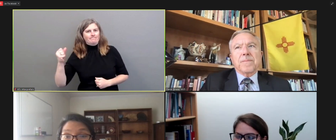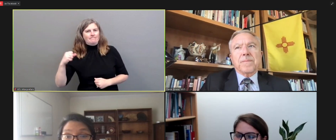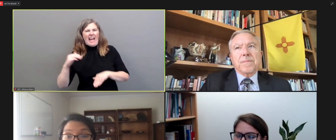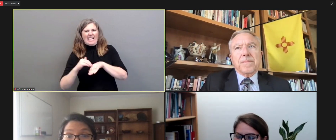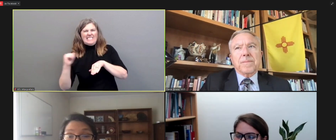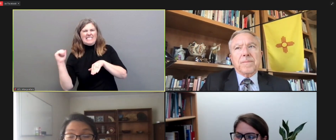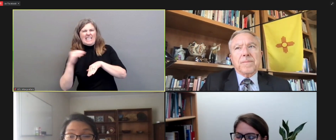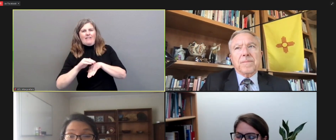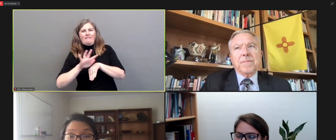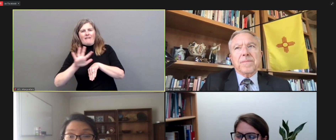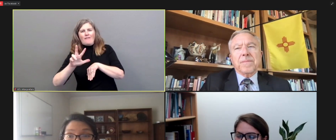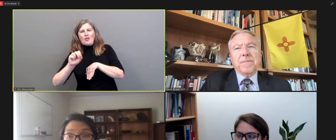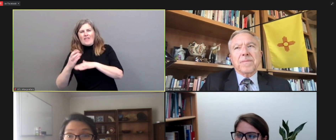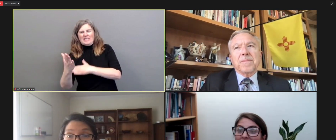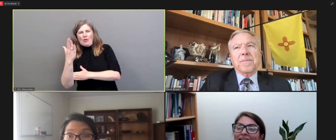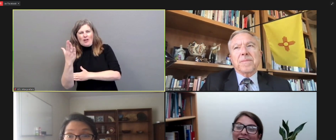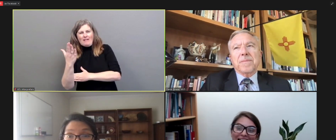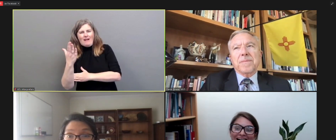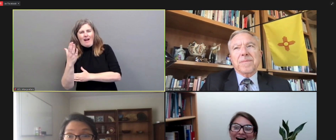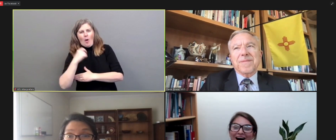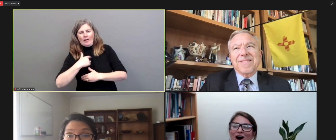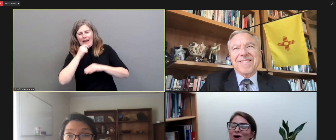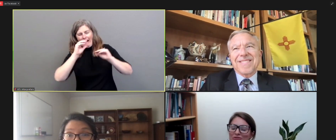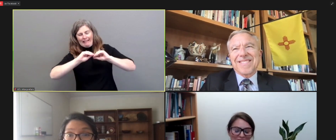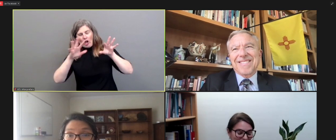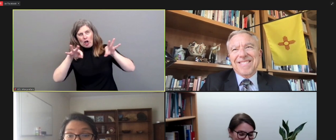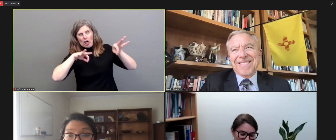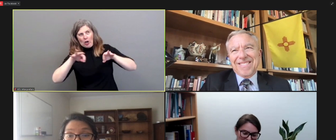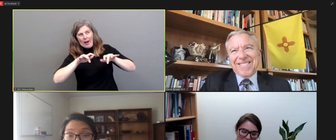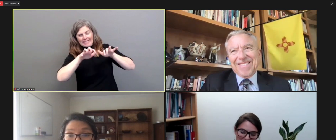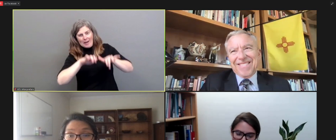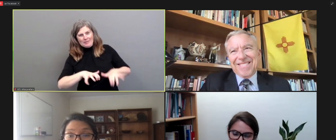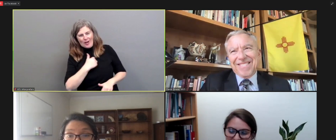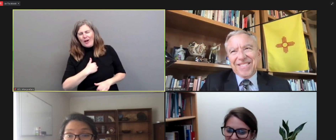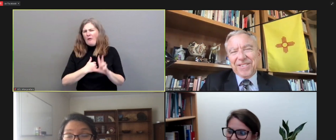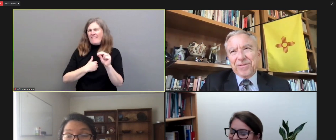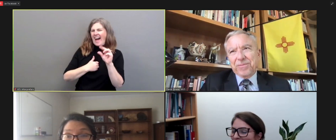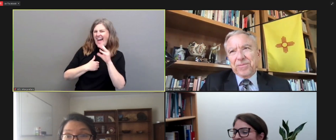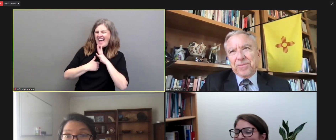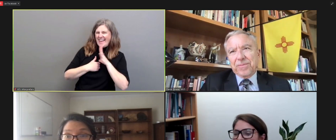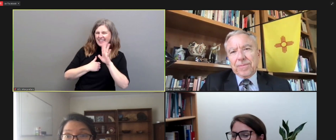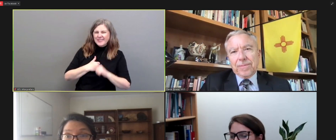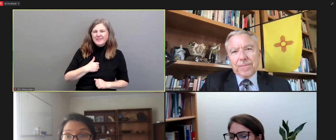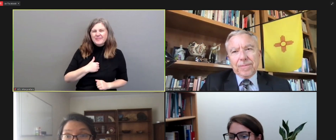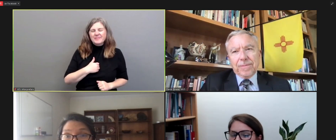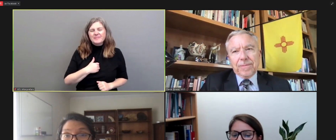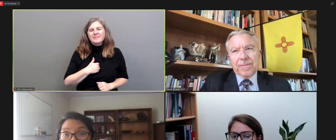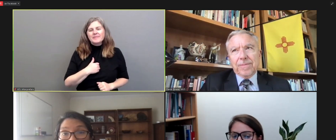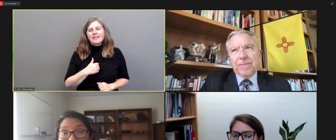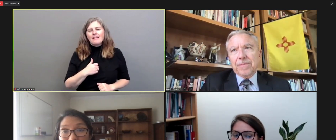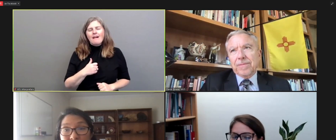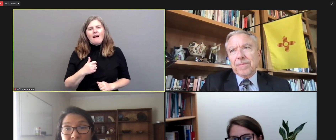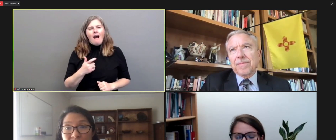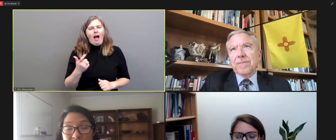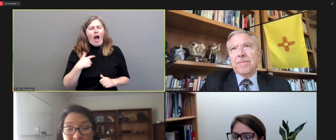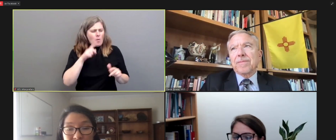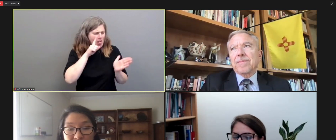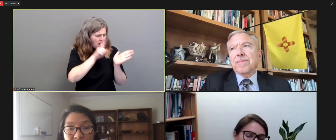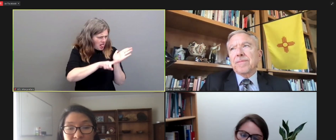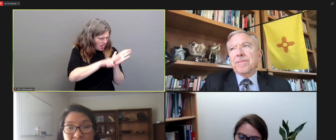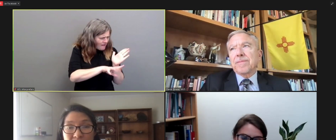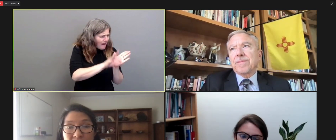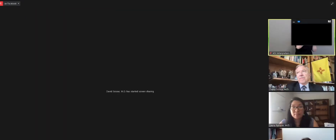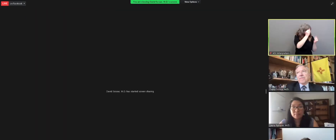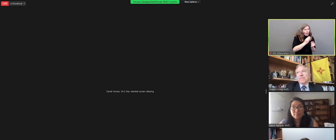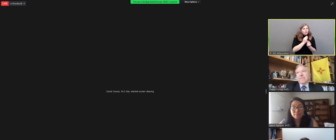at 5:30 in the morning, so I probably wasn't very clear what I was asking. Oh, no. I would say, let me get that number and I can